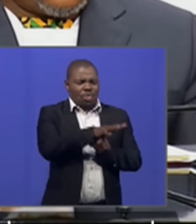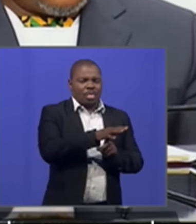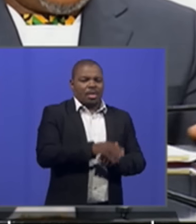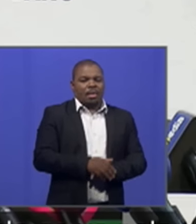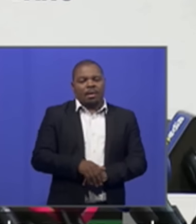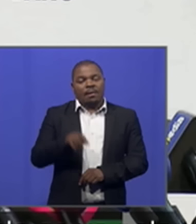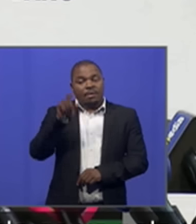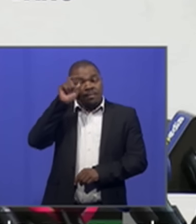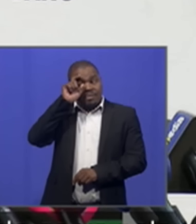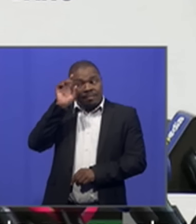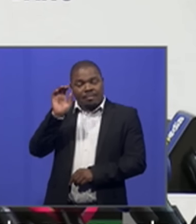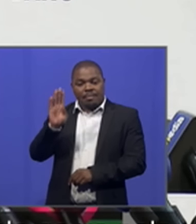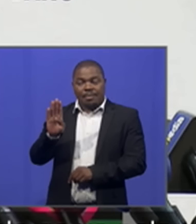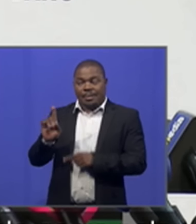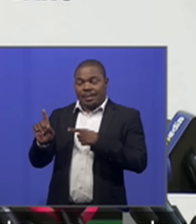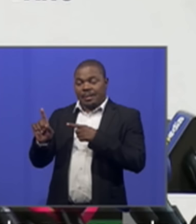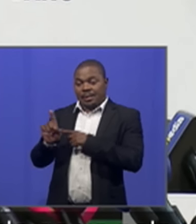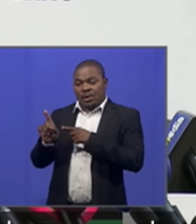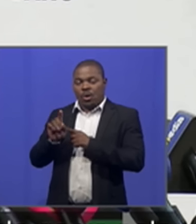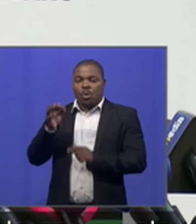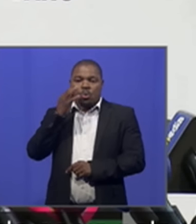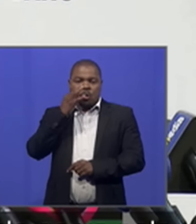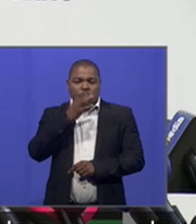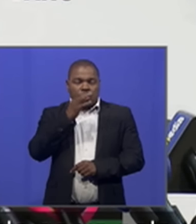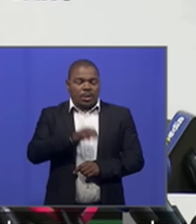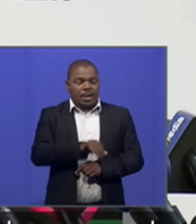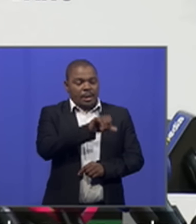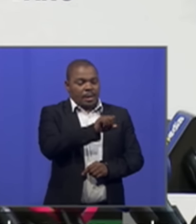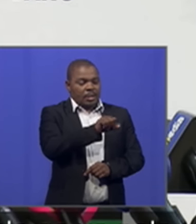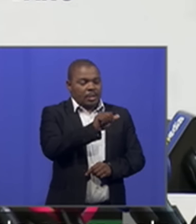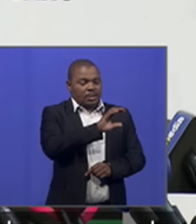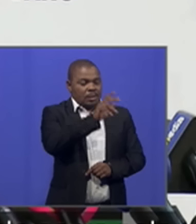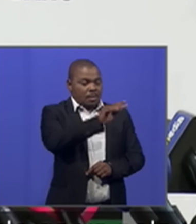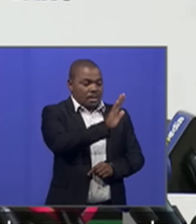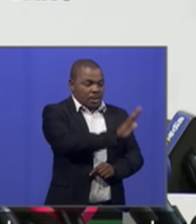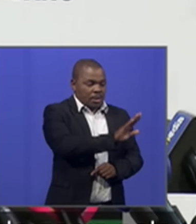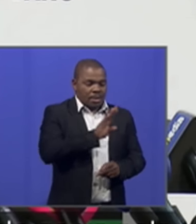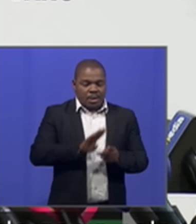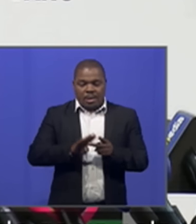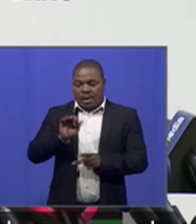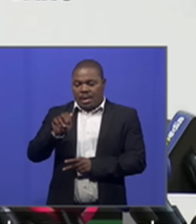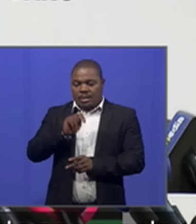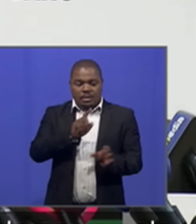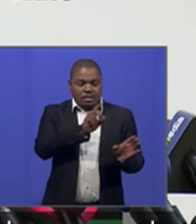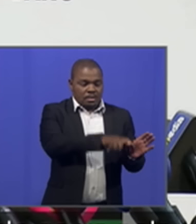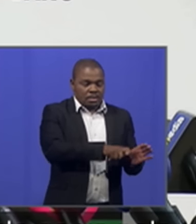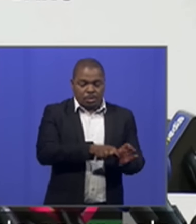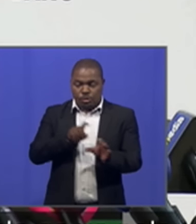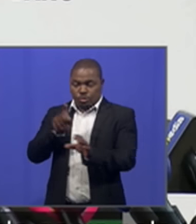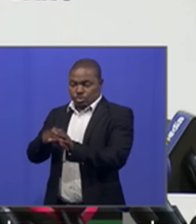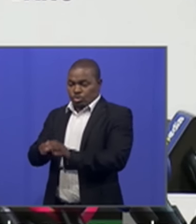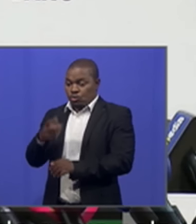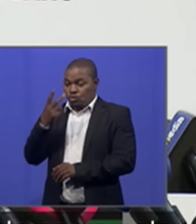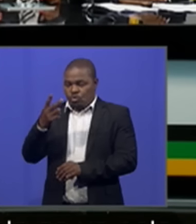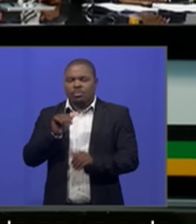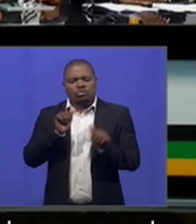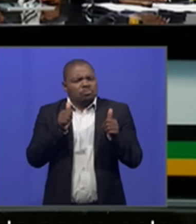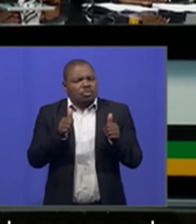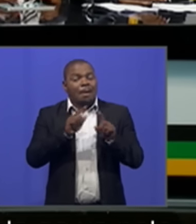wa ANC Fikile Mbalula o boletše ge go swara boleloko bja SSCP le bja ANC go lokile e felela go swanela ke go tseba